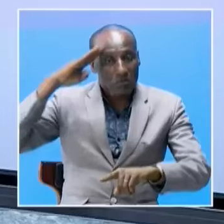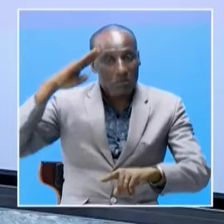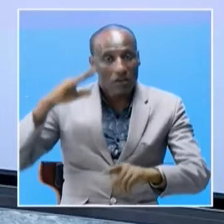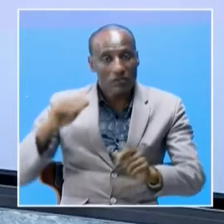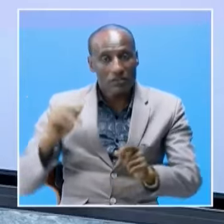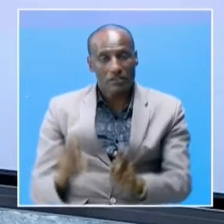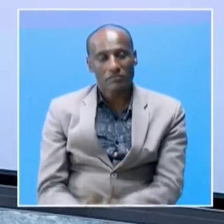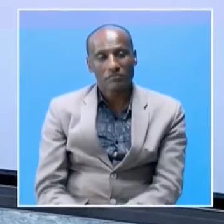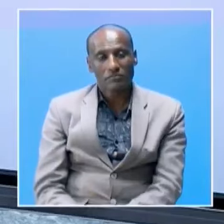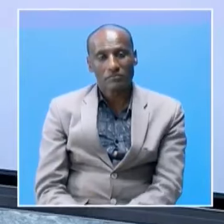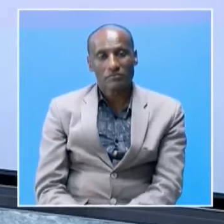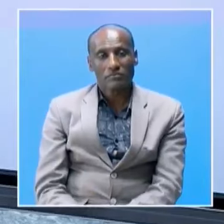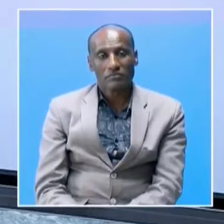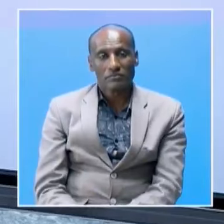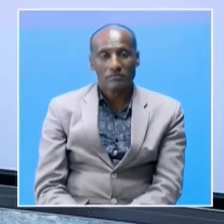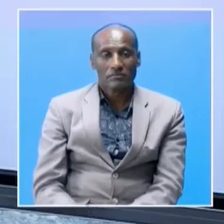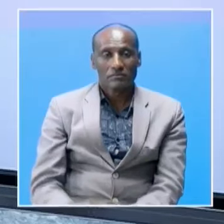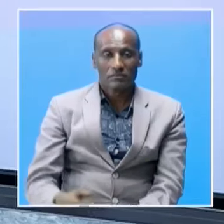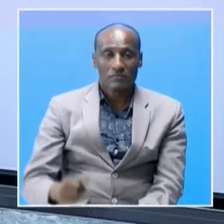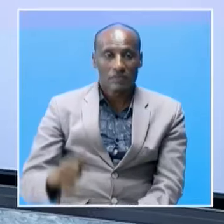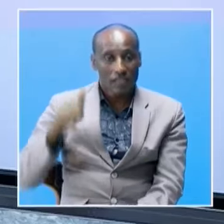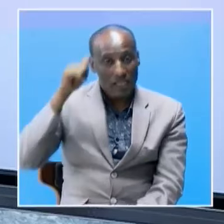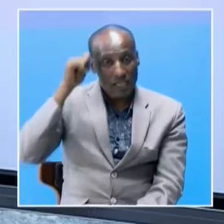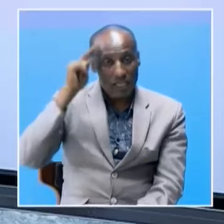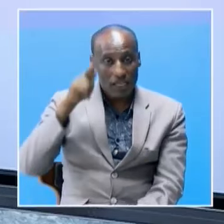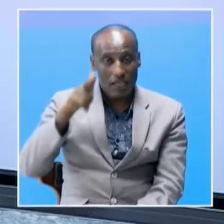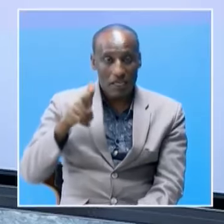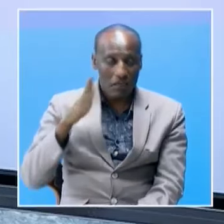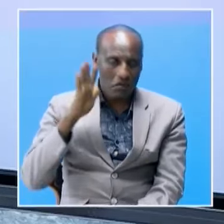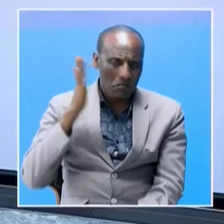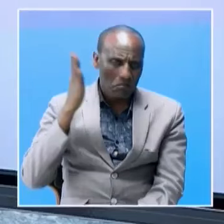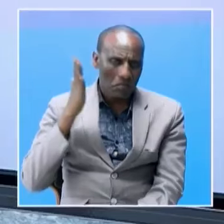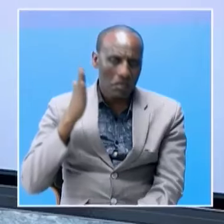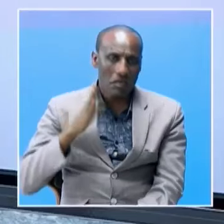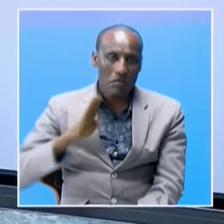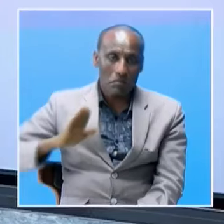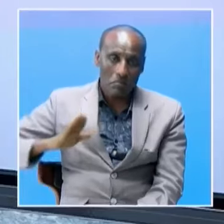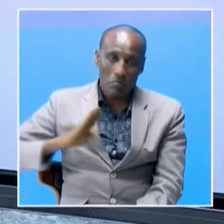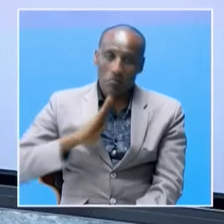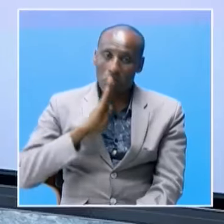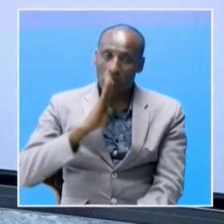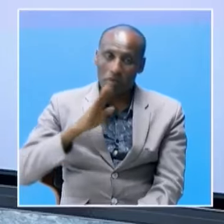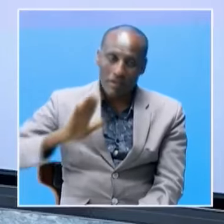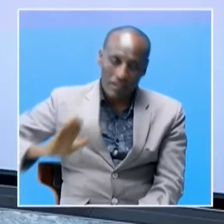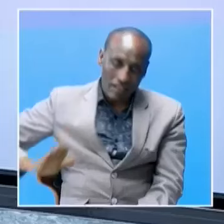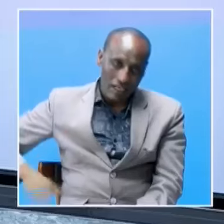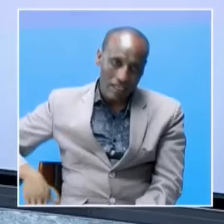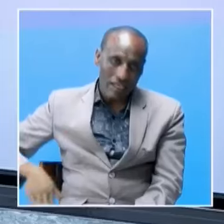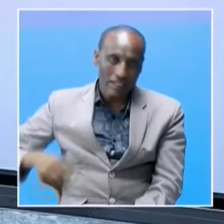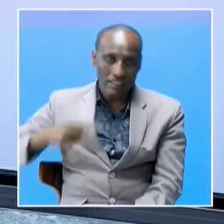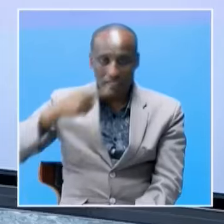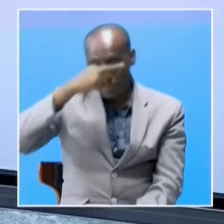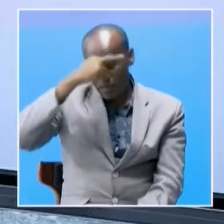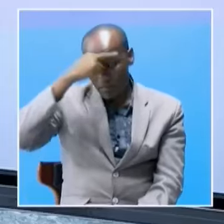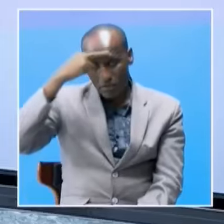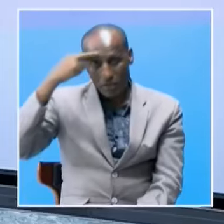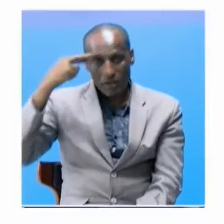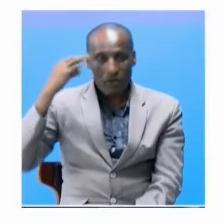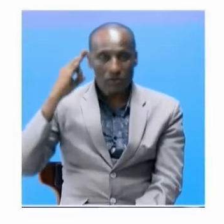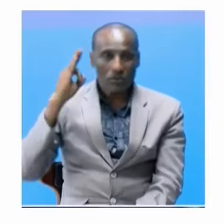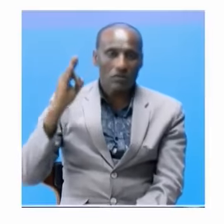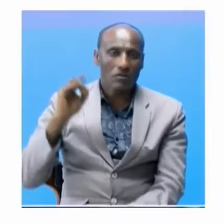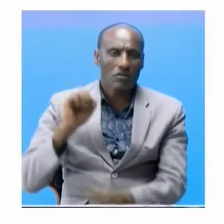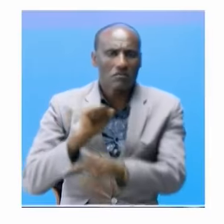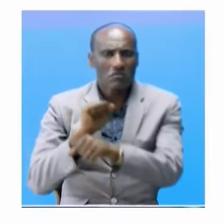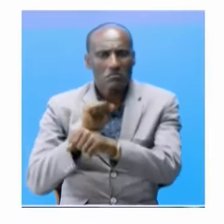Look, he may be late because of traffic. Let me give you one more.